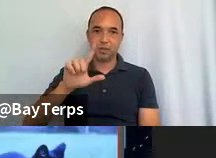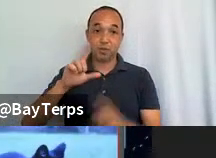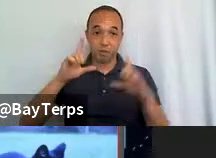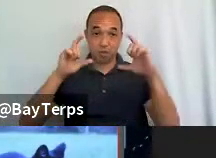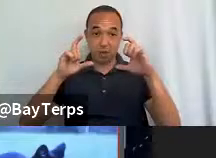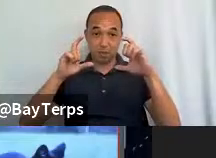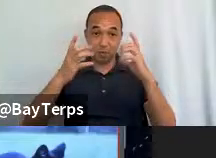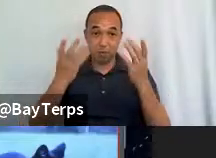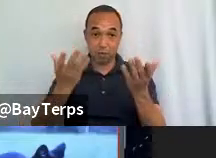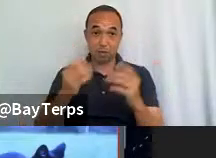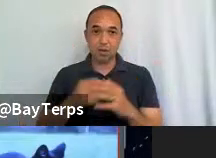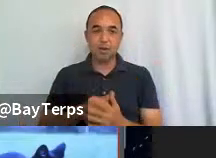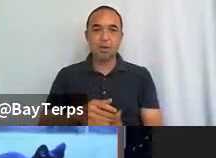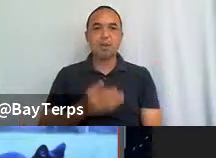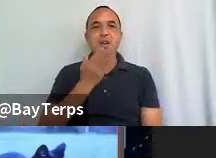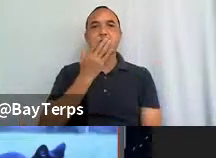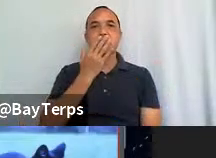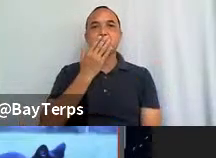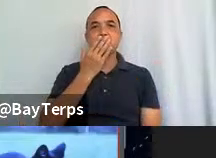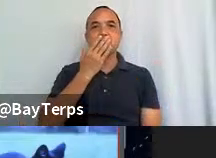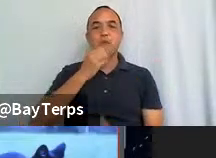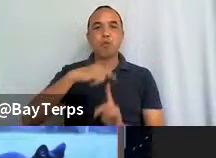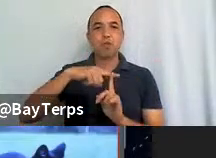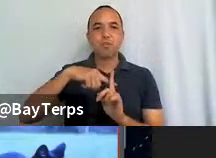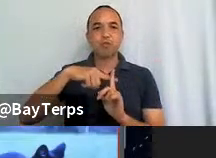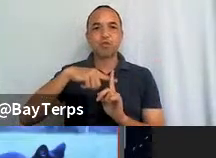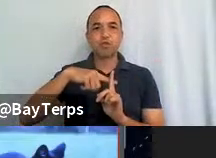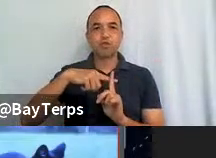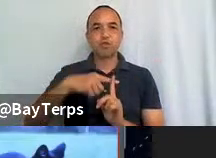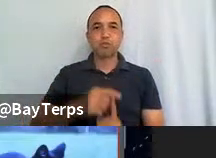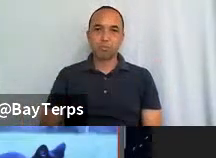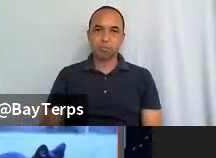And that is color temperature.